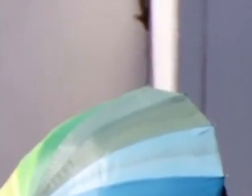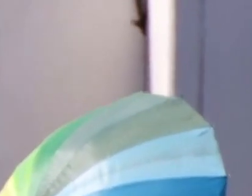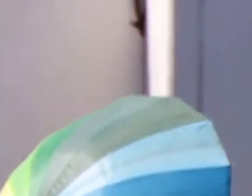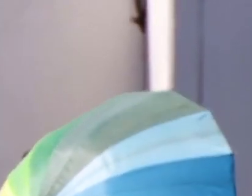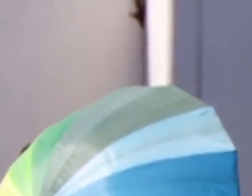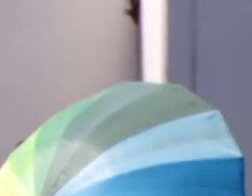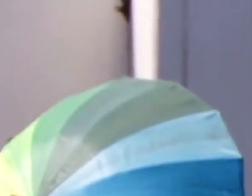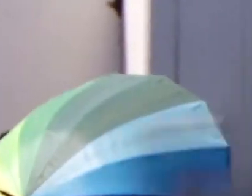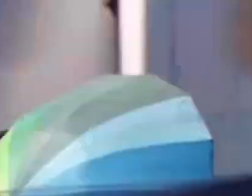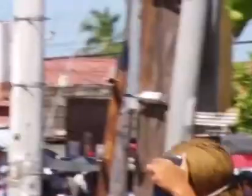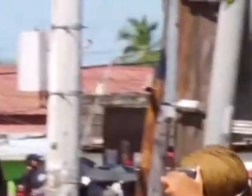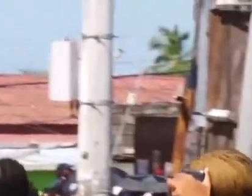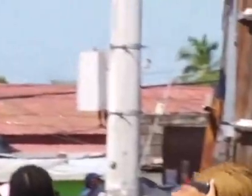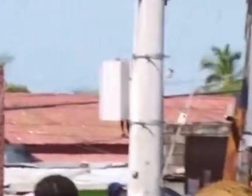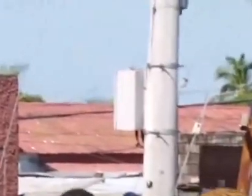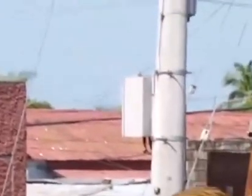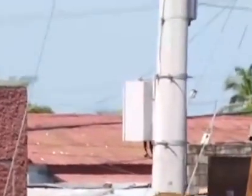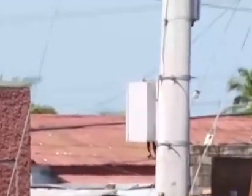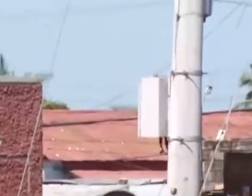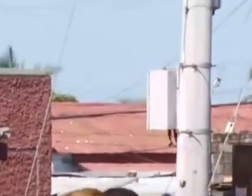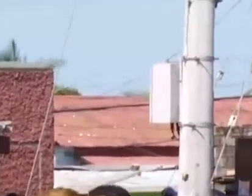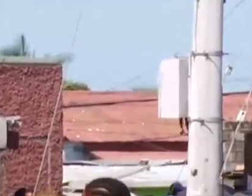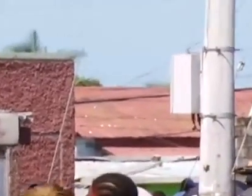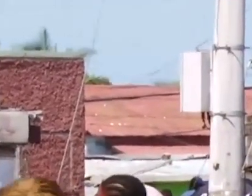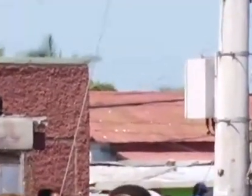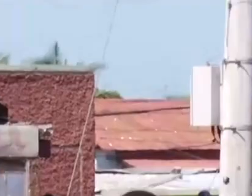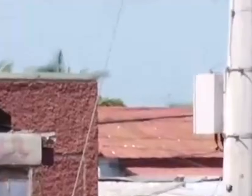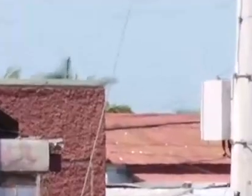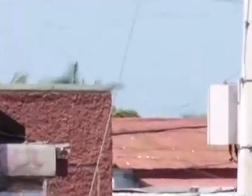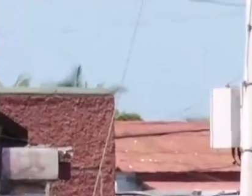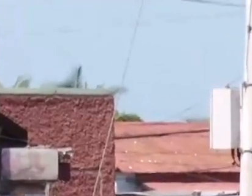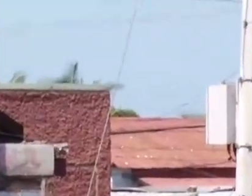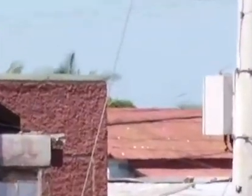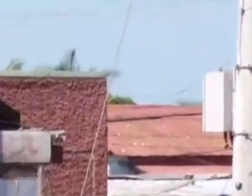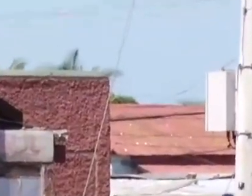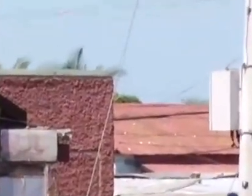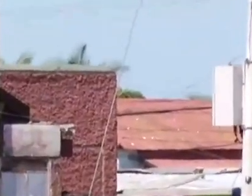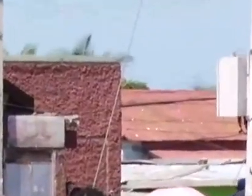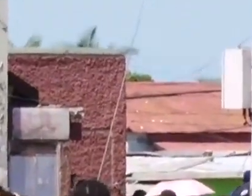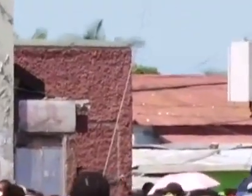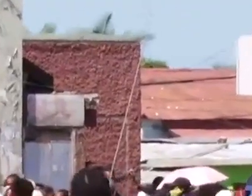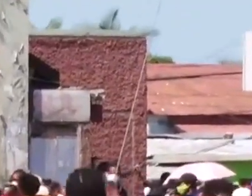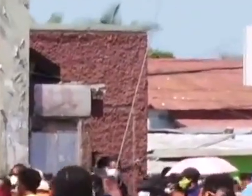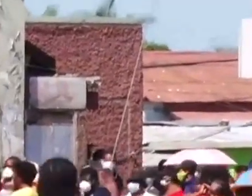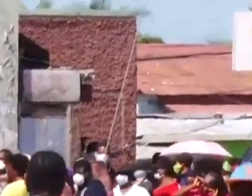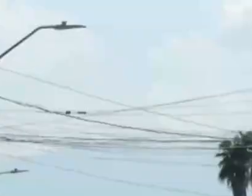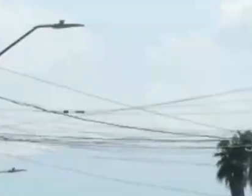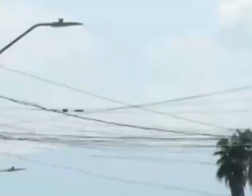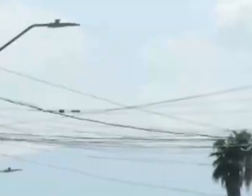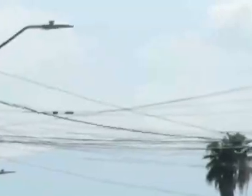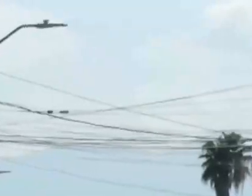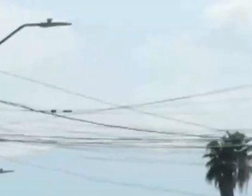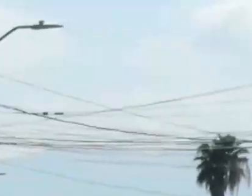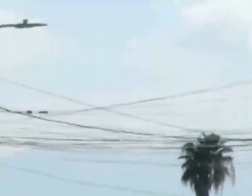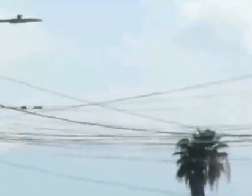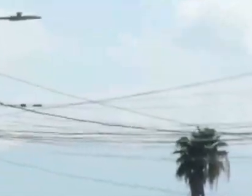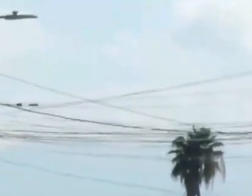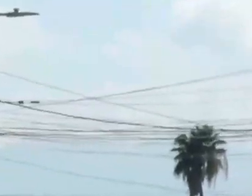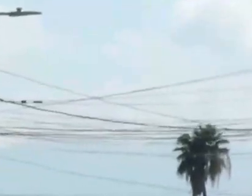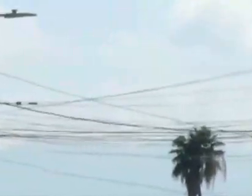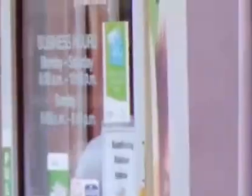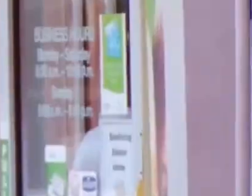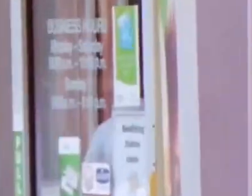that part of the country's population has been severely affected by the COVID-19 pandemic, hence this year's theme for